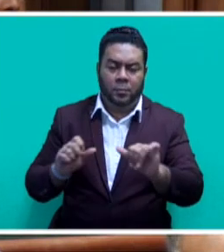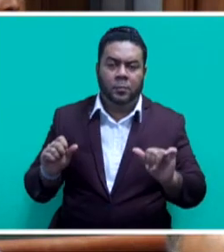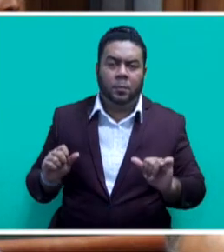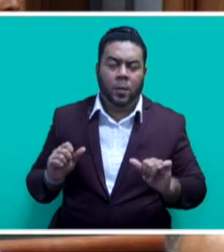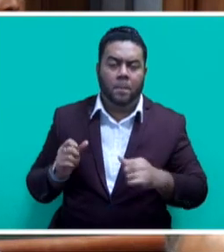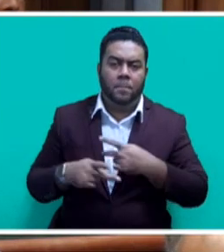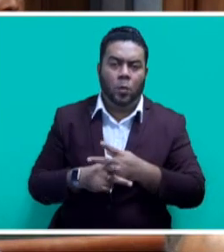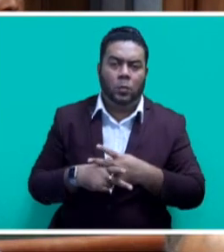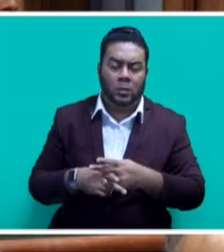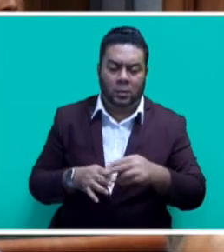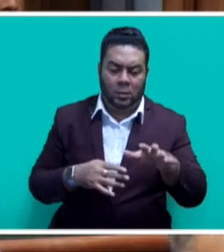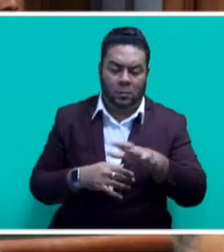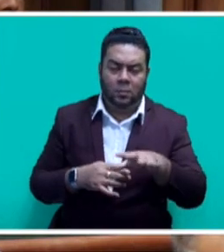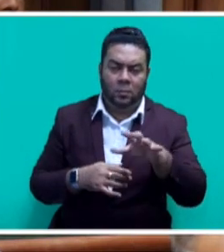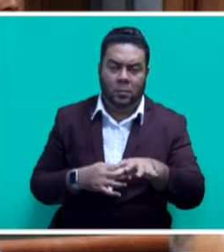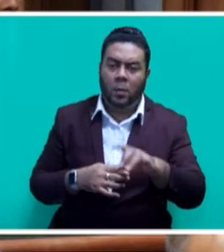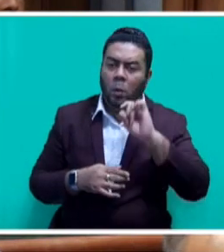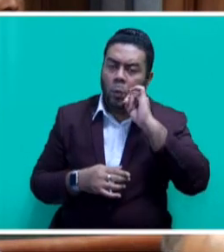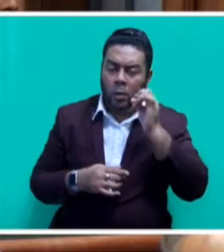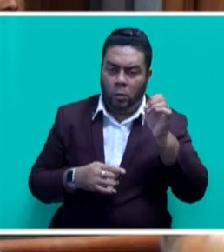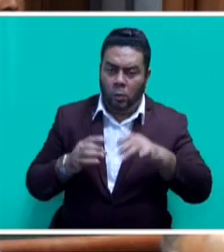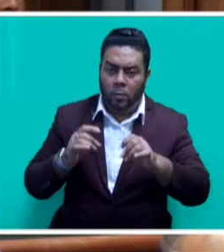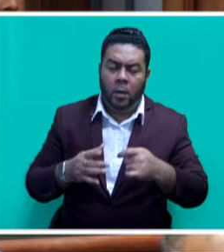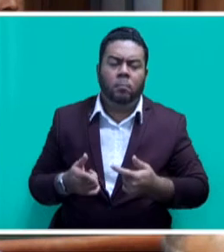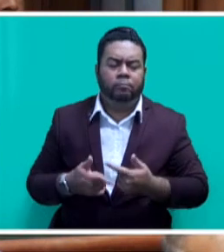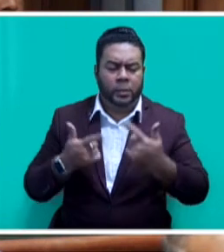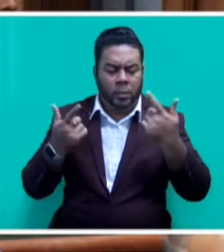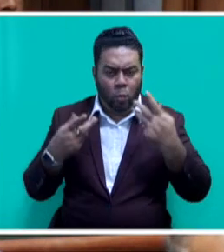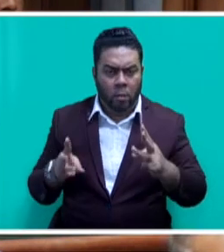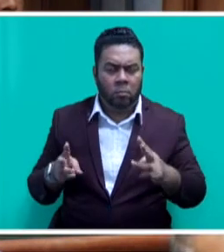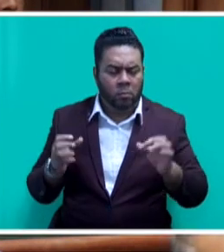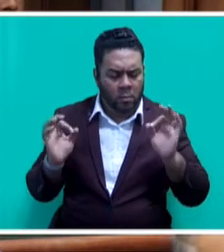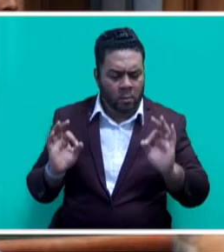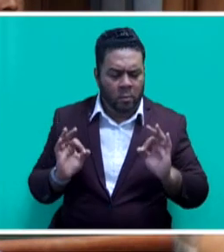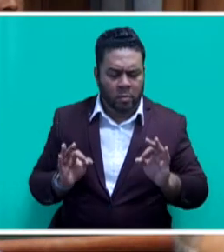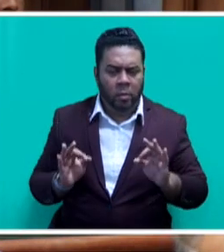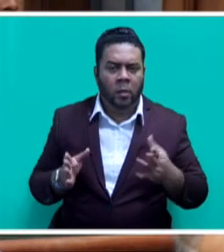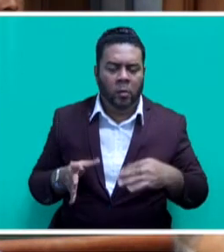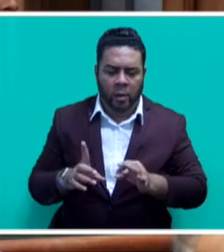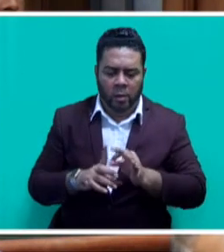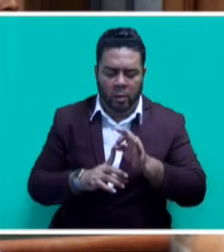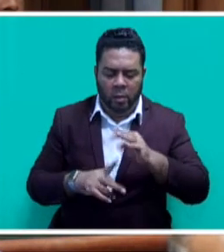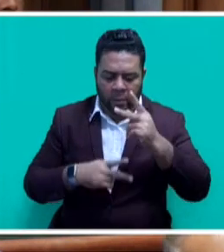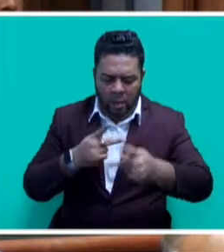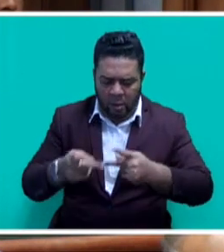agro-processing sector will contribute in a big way to increase production,